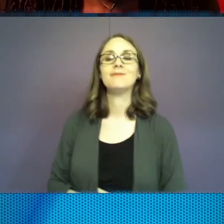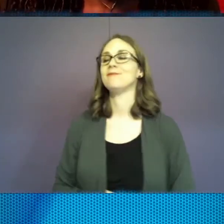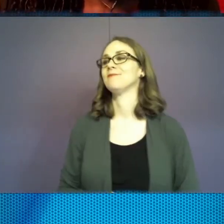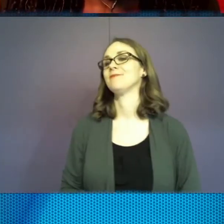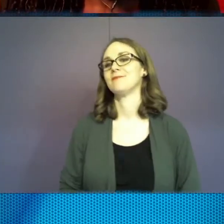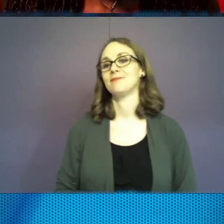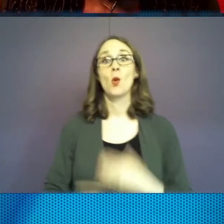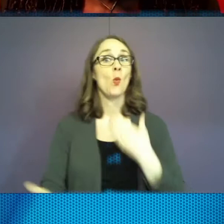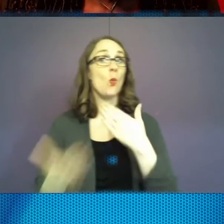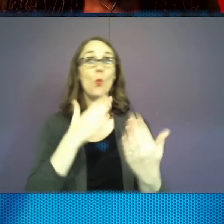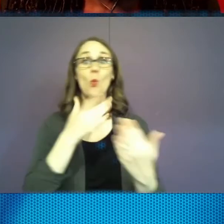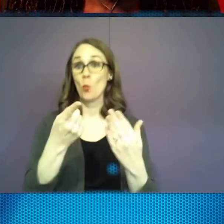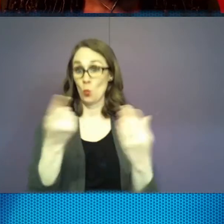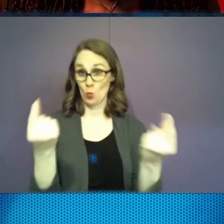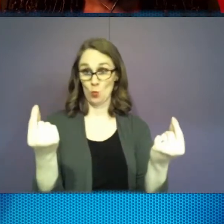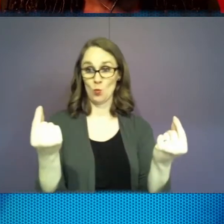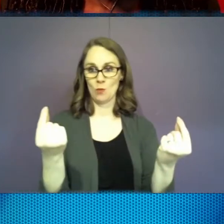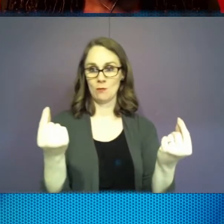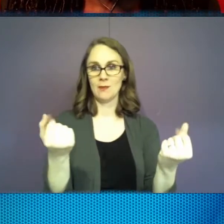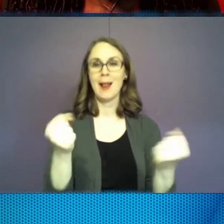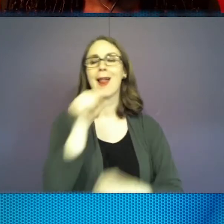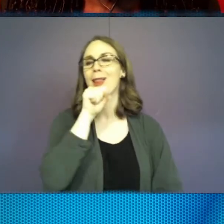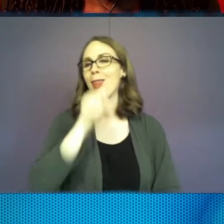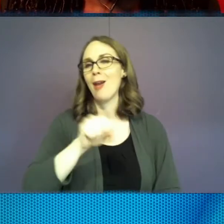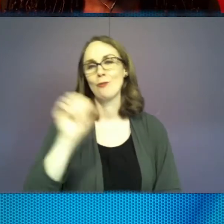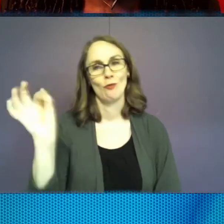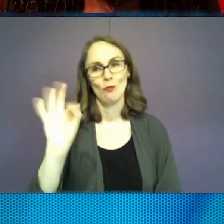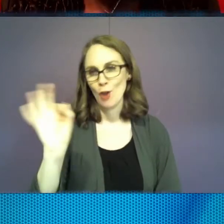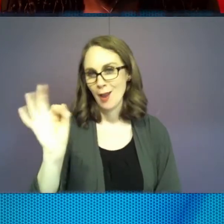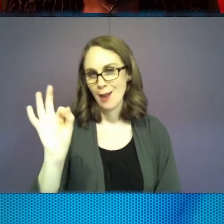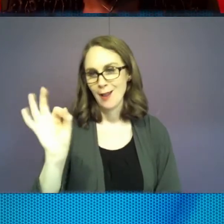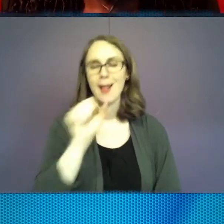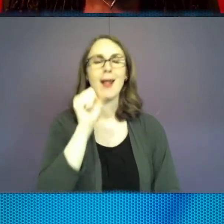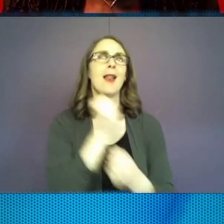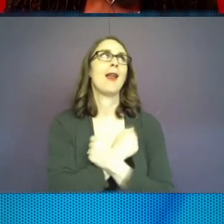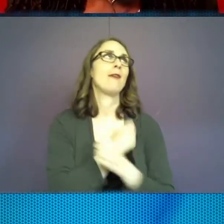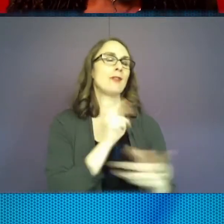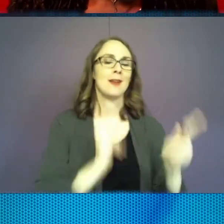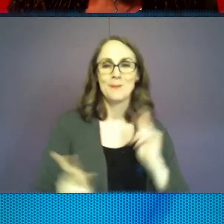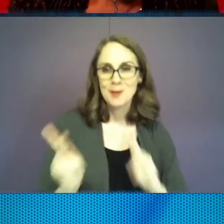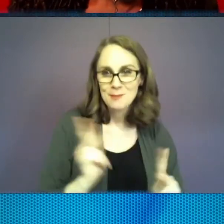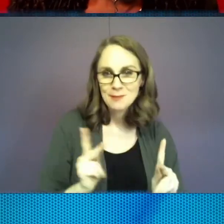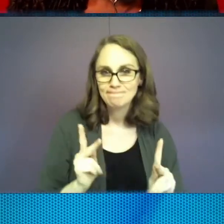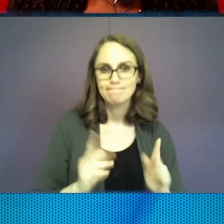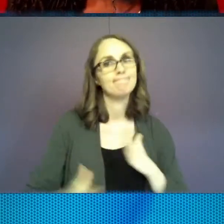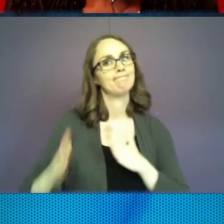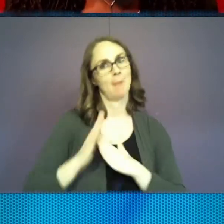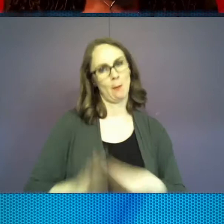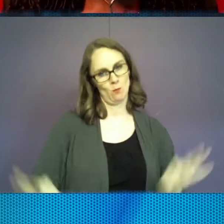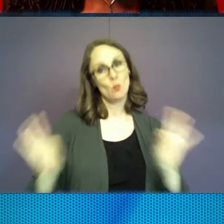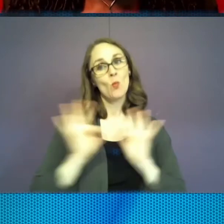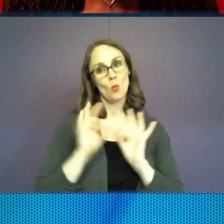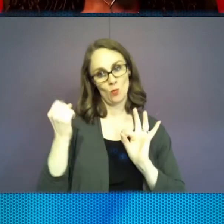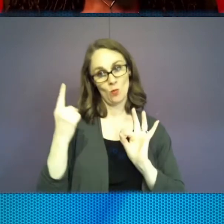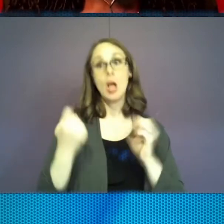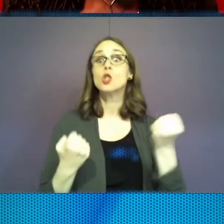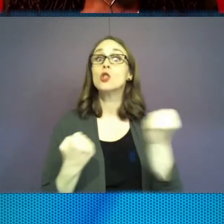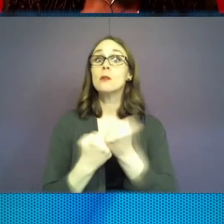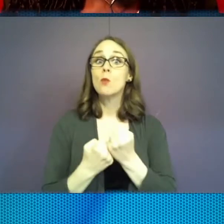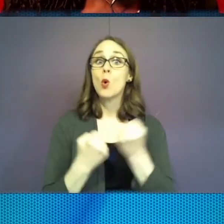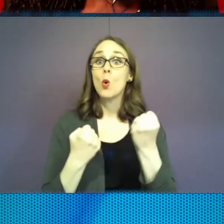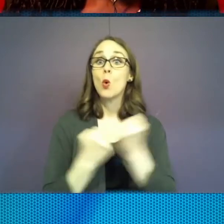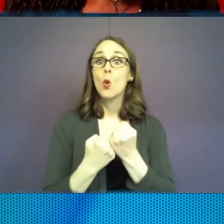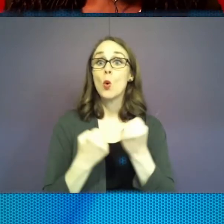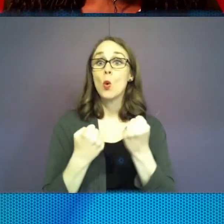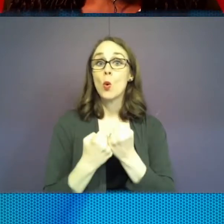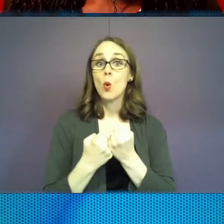what you do, loving Frederick, loving the people, this is the most important, and support the